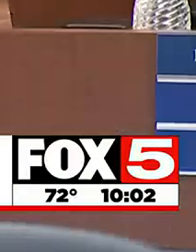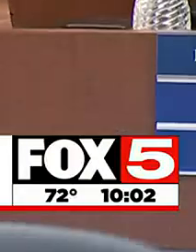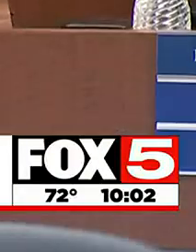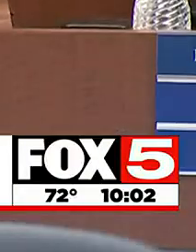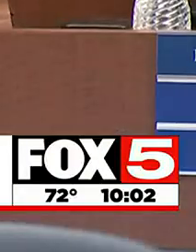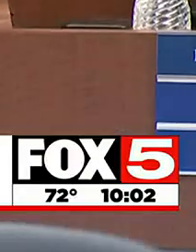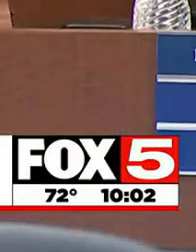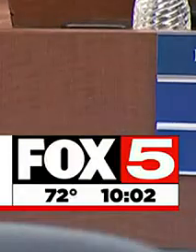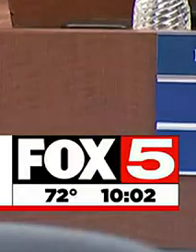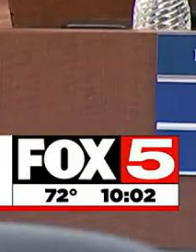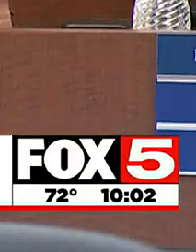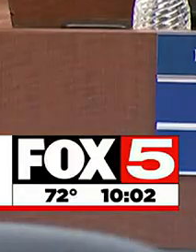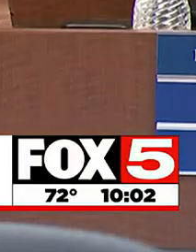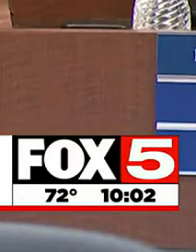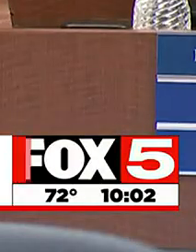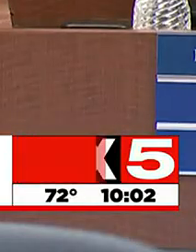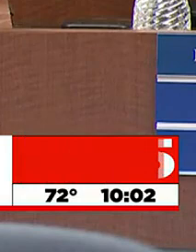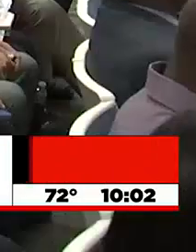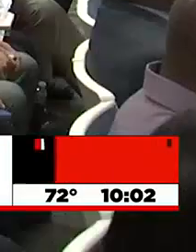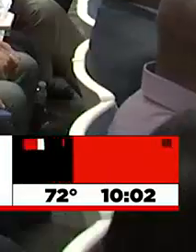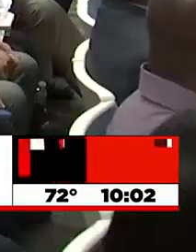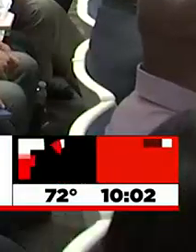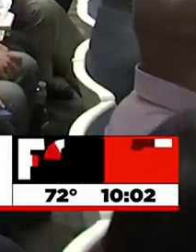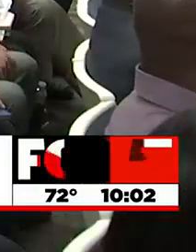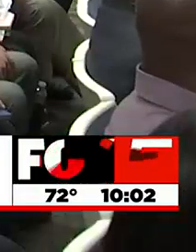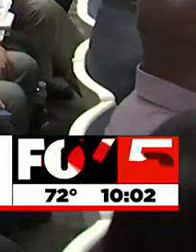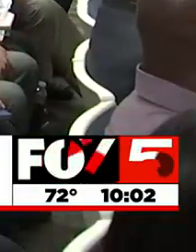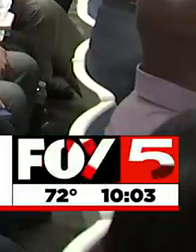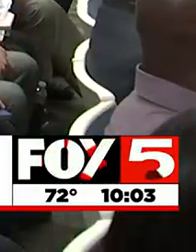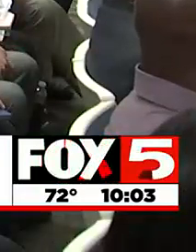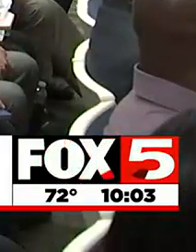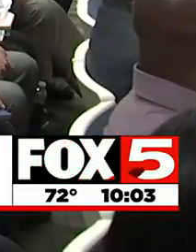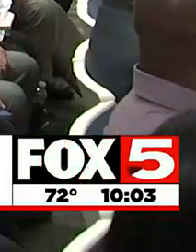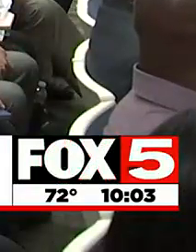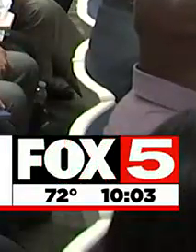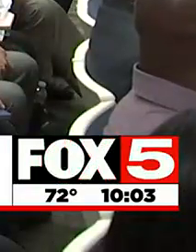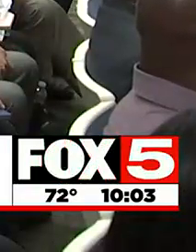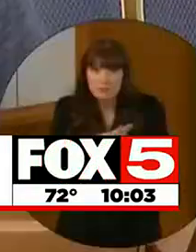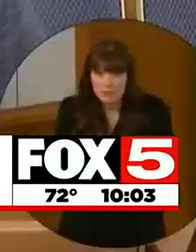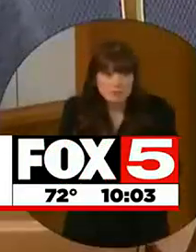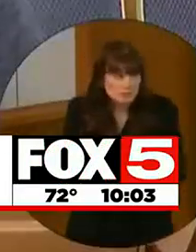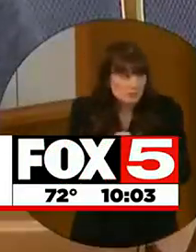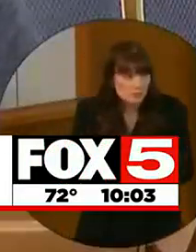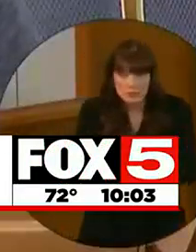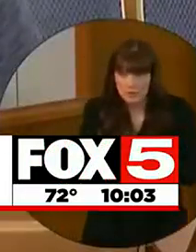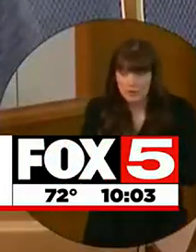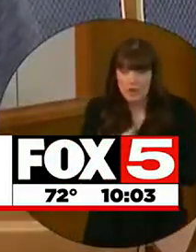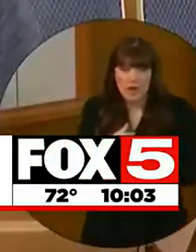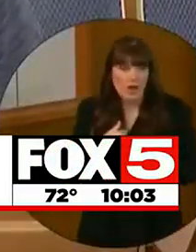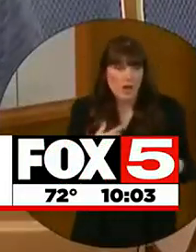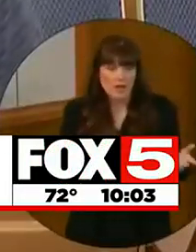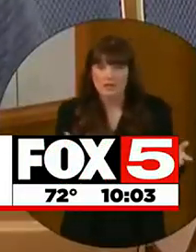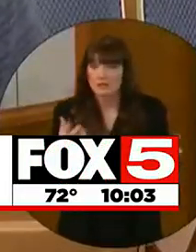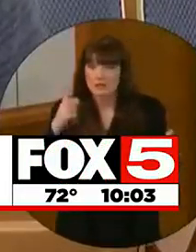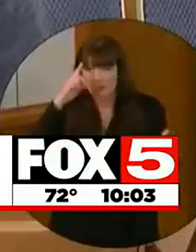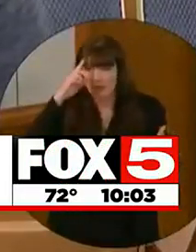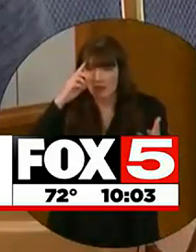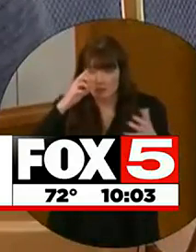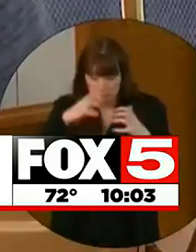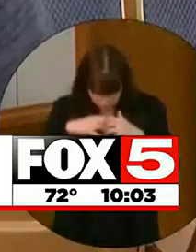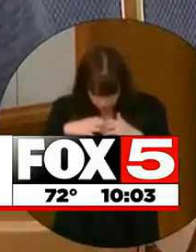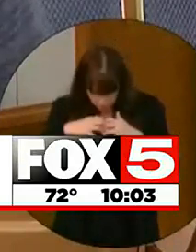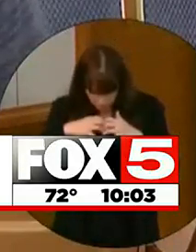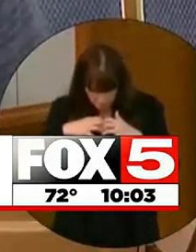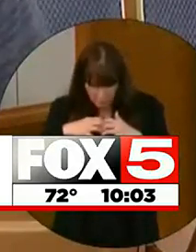and Superintendent Dr. Jesus Jara, it was cries for help from teachers. I had such a breakdown that I